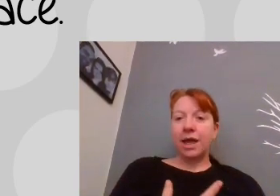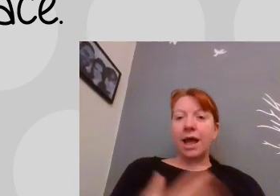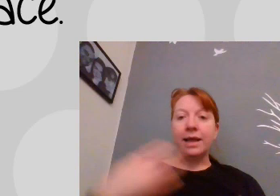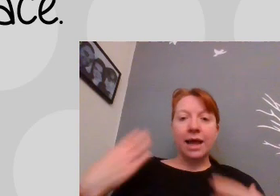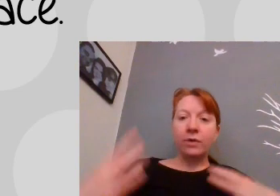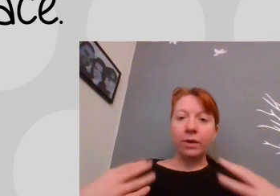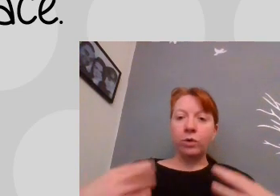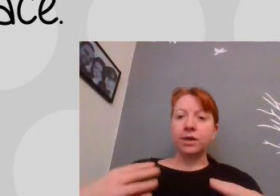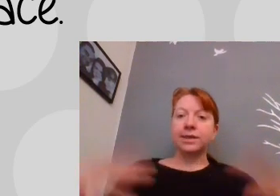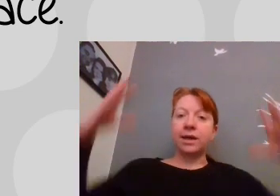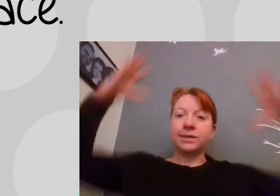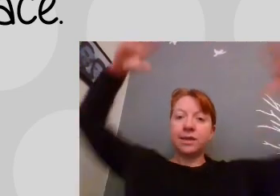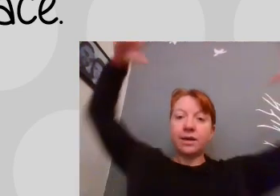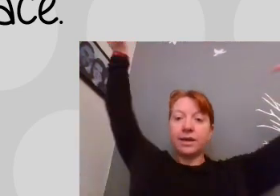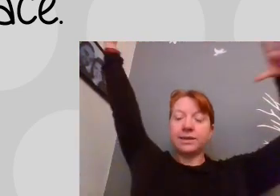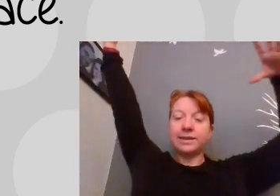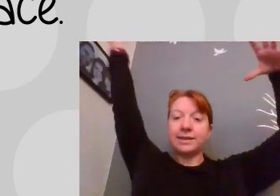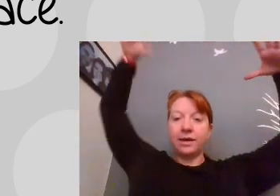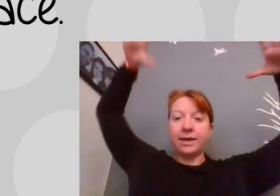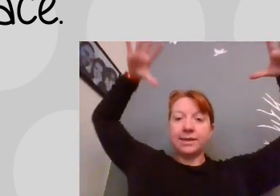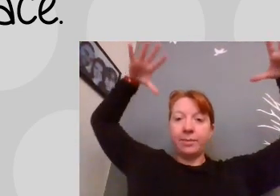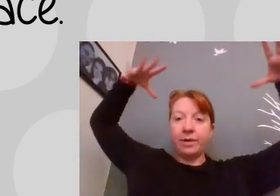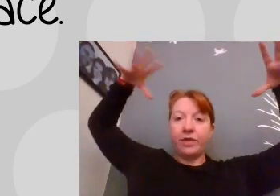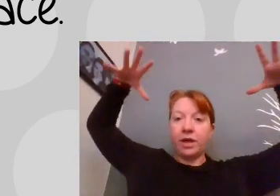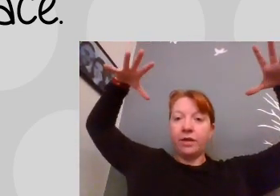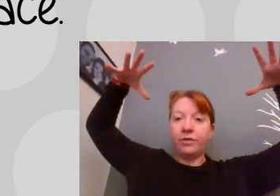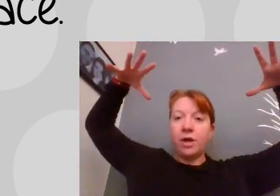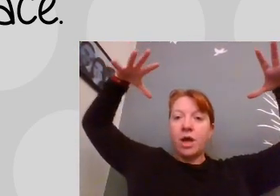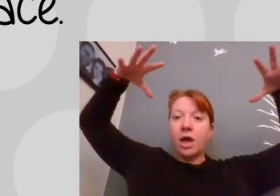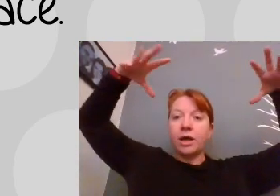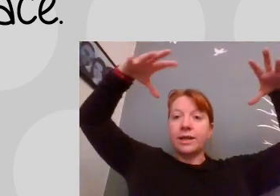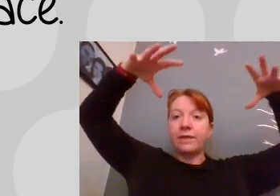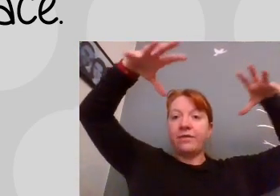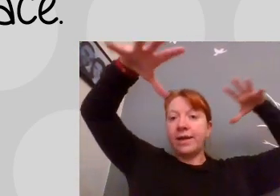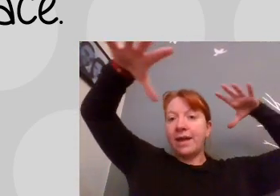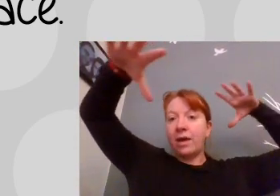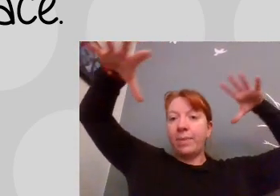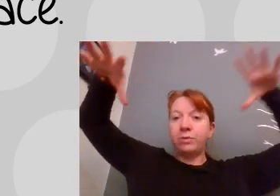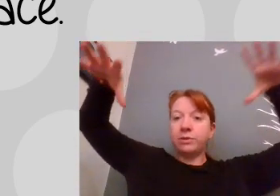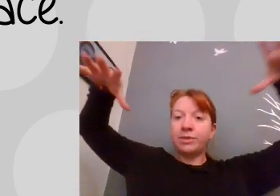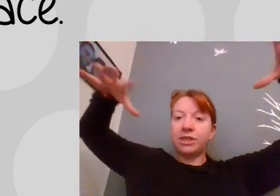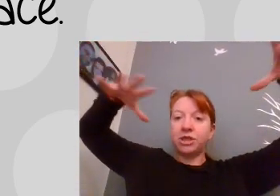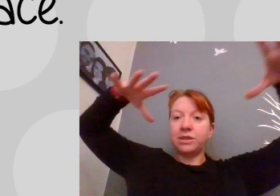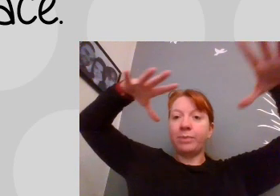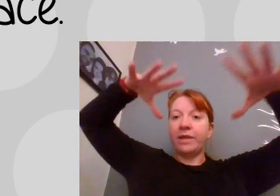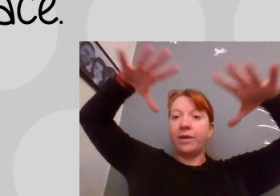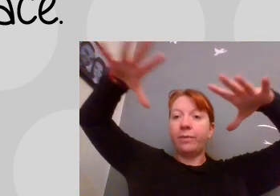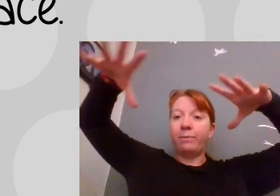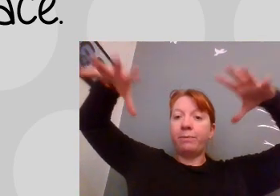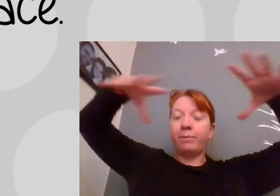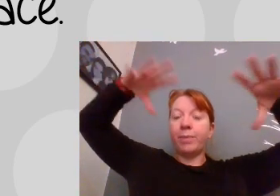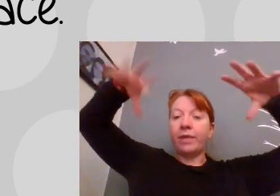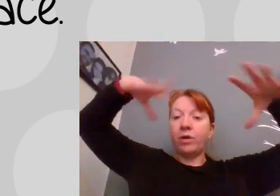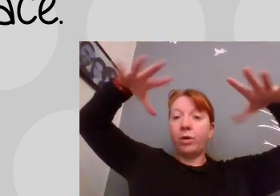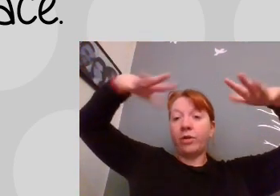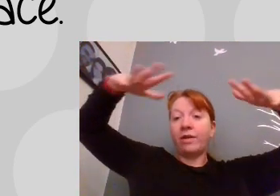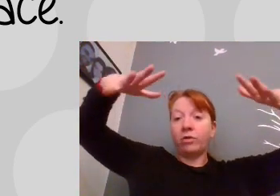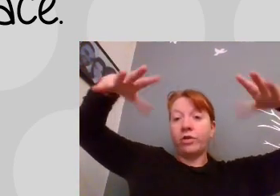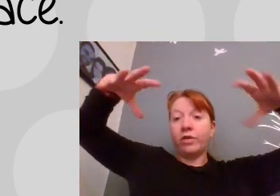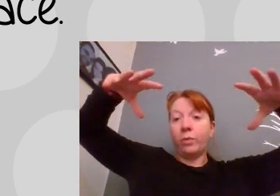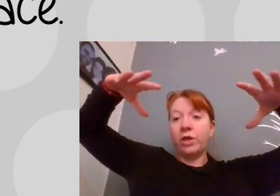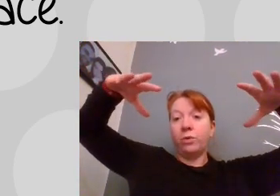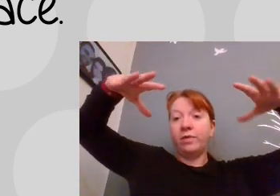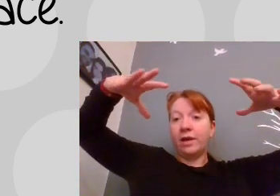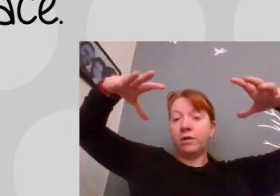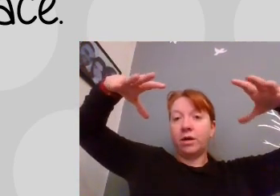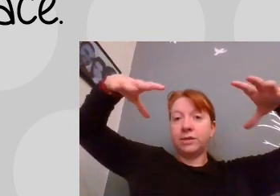around. And how that works, our satellites above the Earth can find out people's positions by the